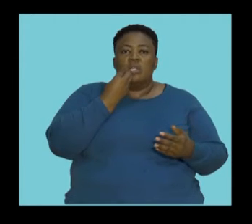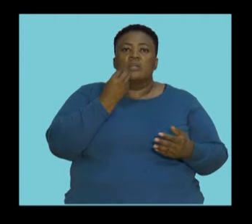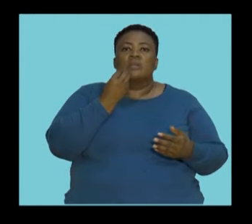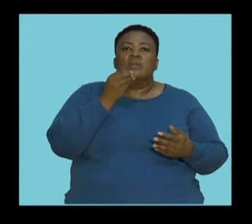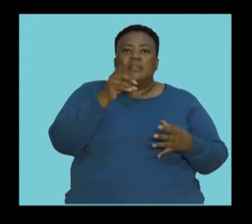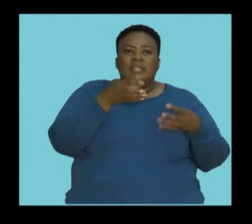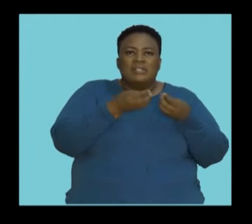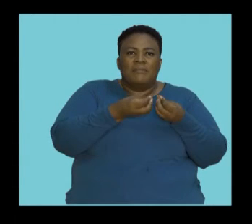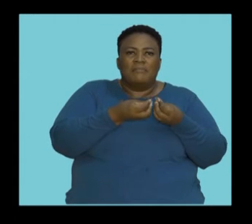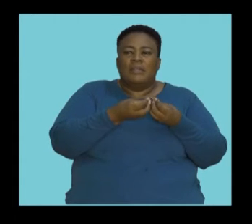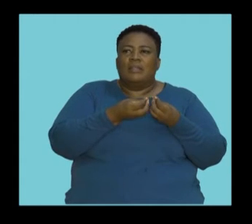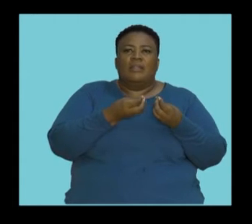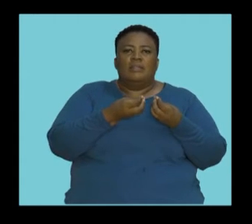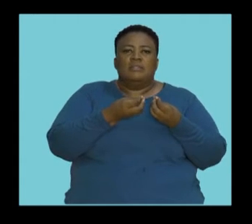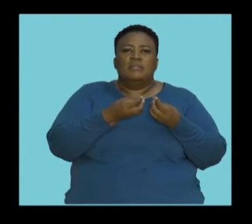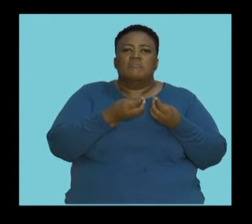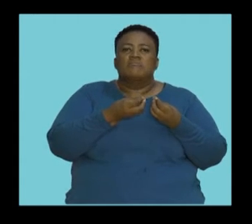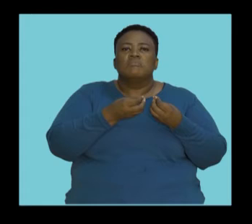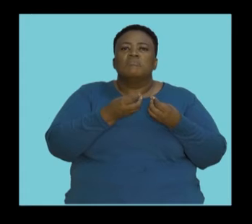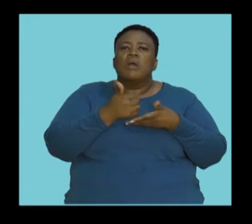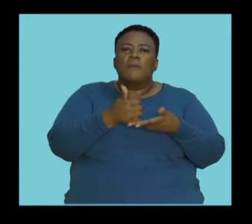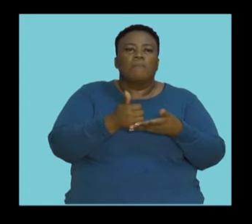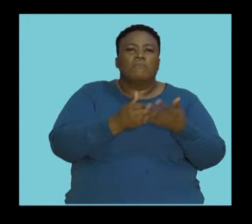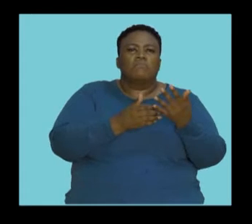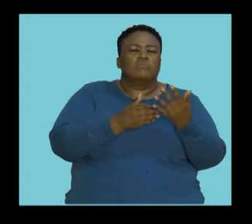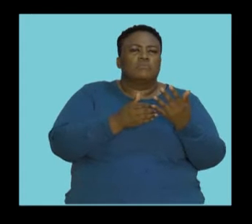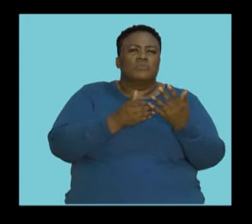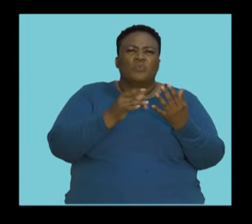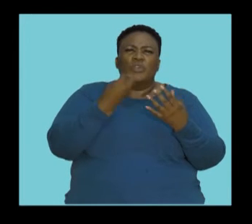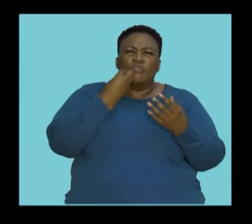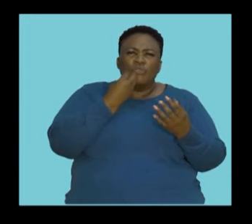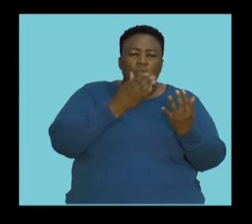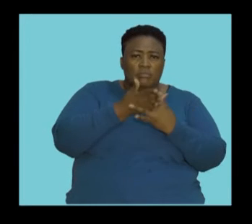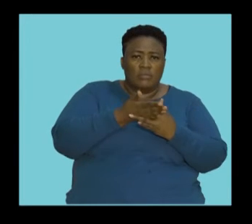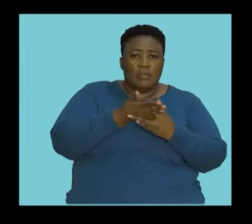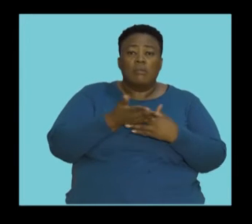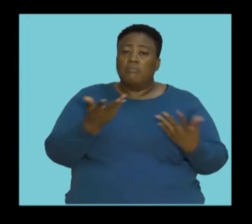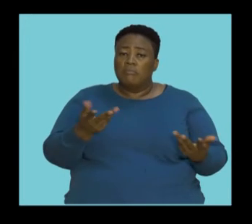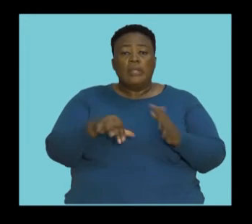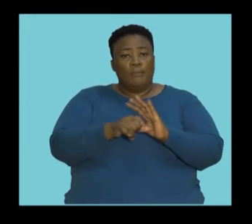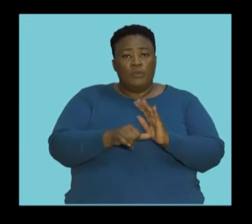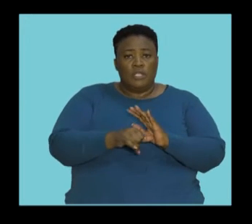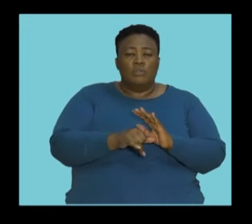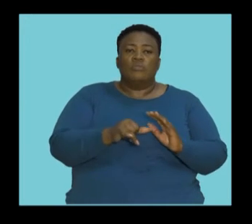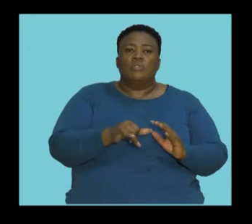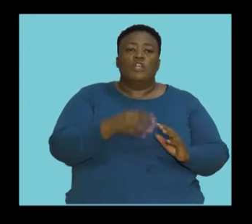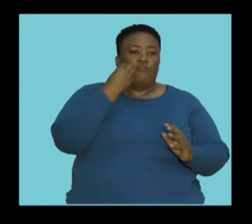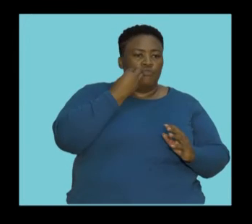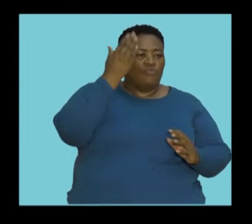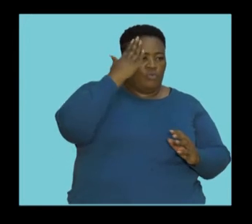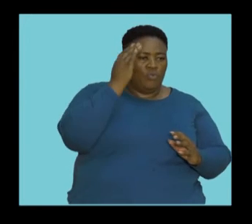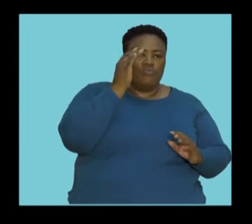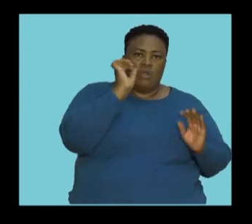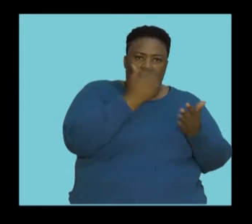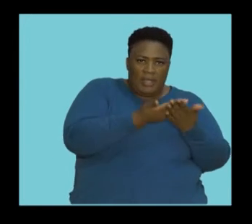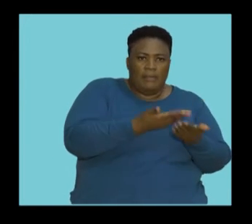determines their accessibility to this food. So it's important that we understand that food is available, but there are different ranges